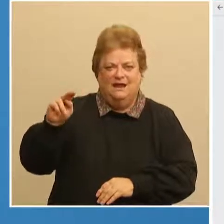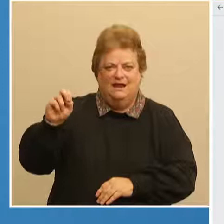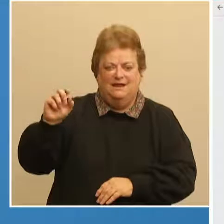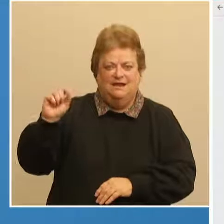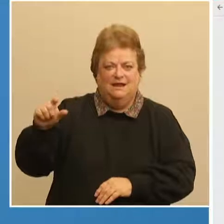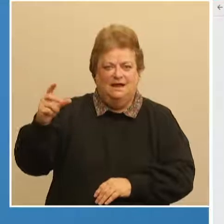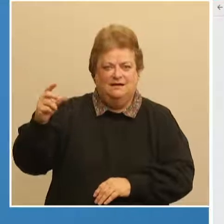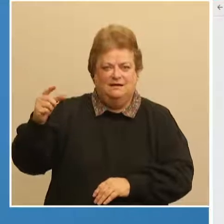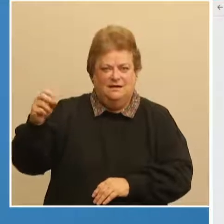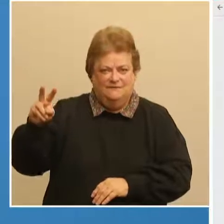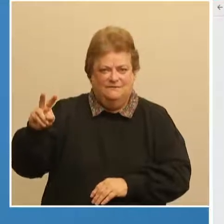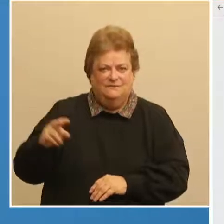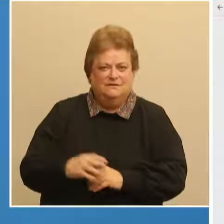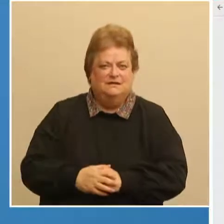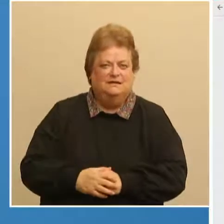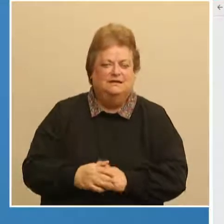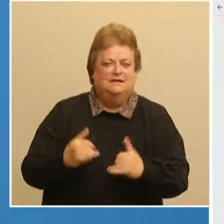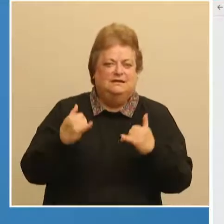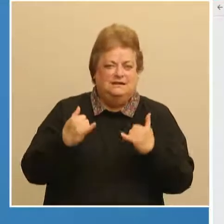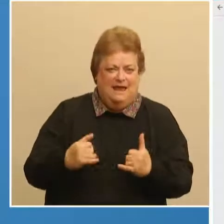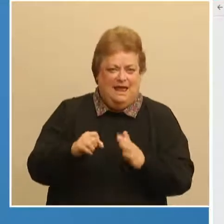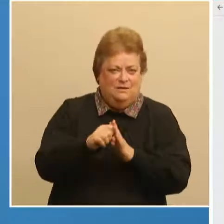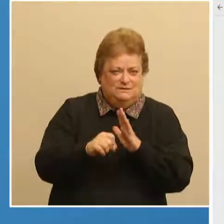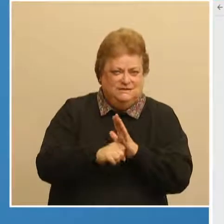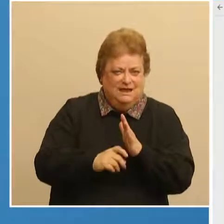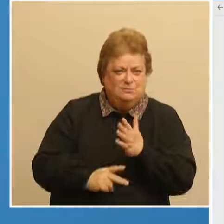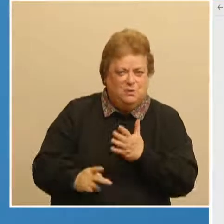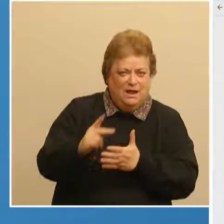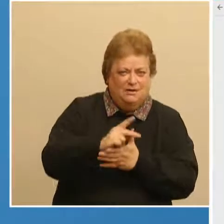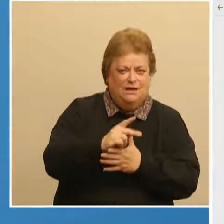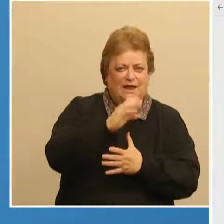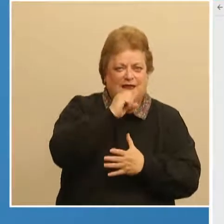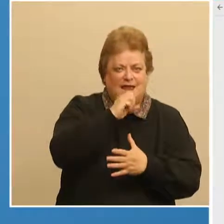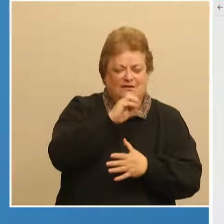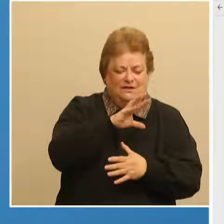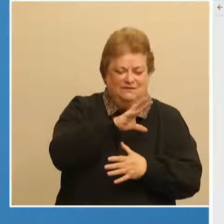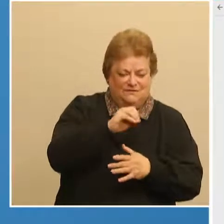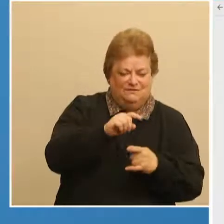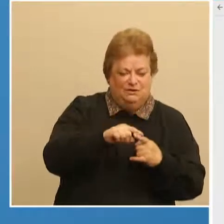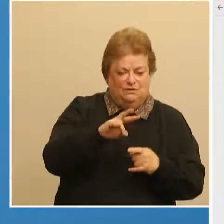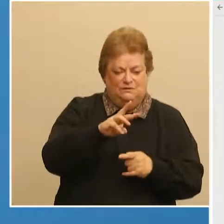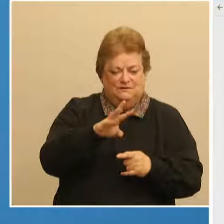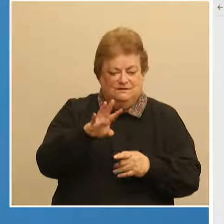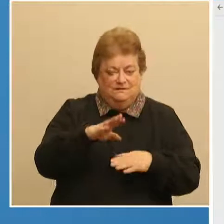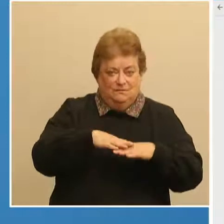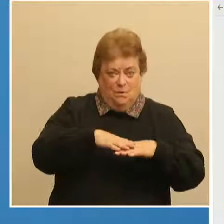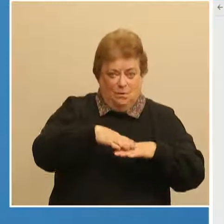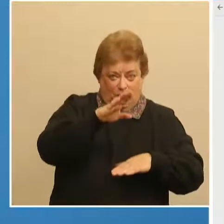covid19.lincoln.ne.gov. The state is now prioritizing 50 to 64-year-olds,